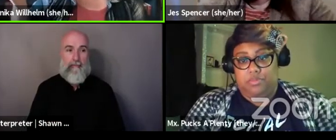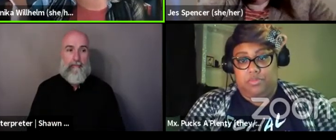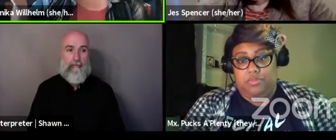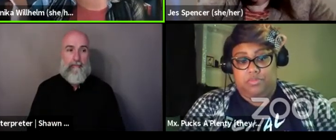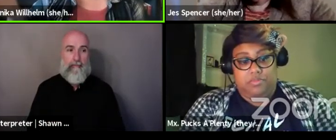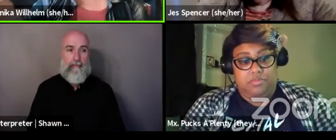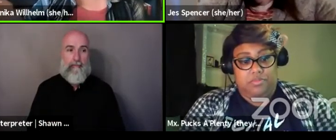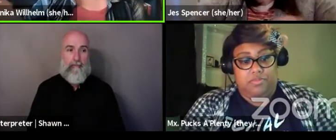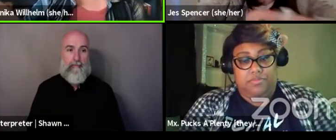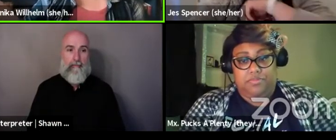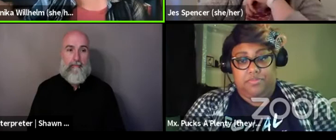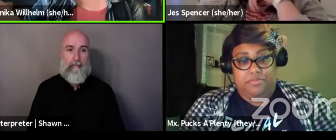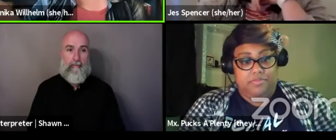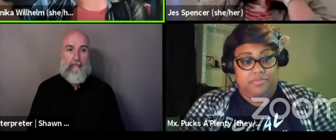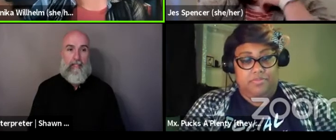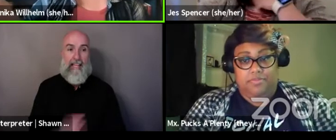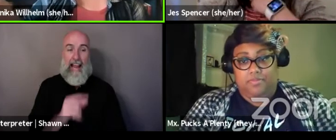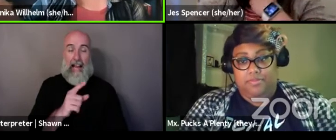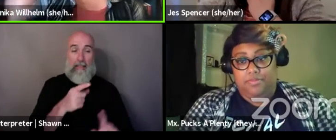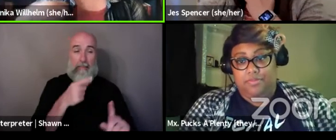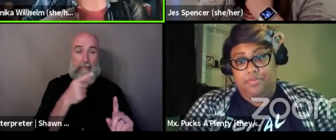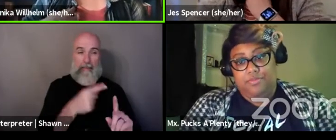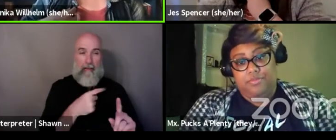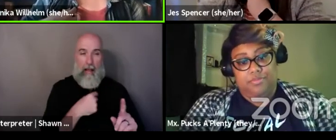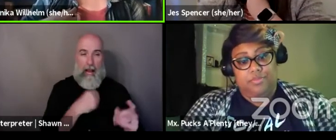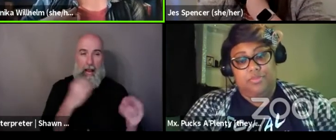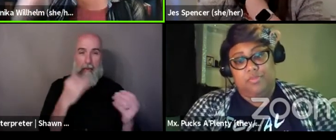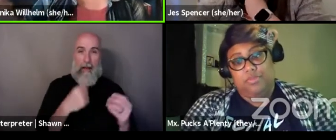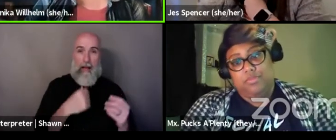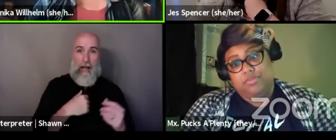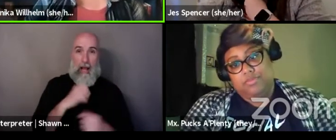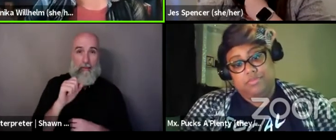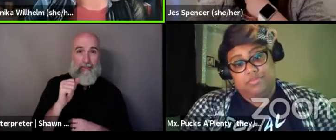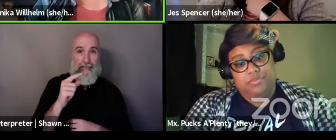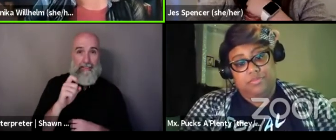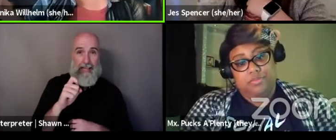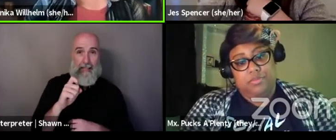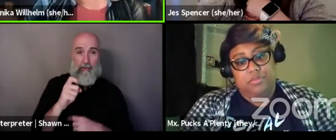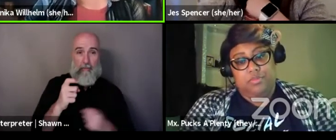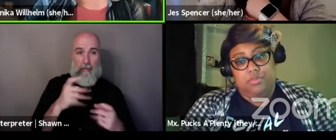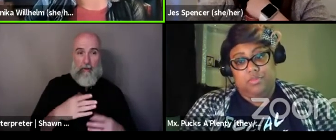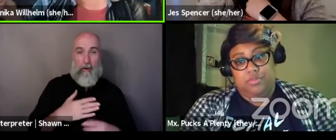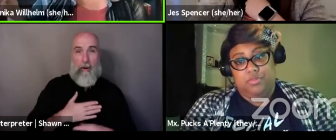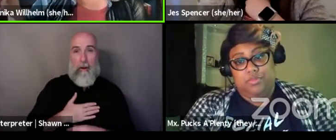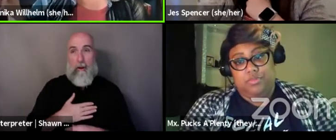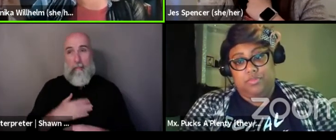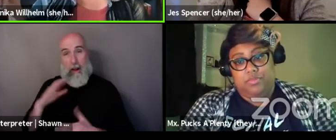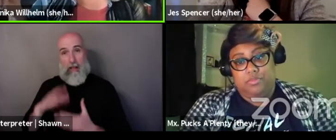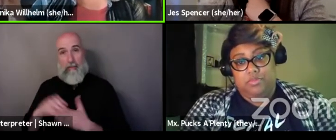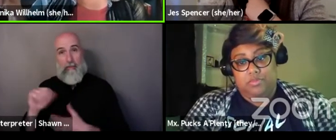and specifically, I'm thinking about, you know, I was a stage manager. My husband was a stagehand.